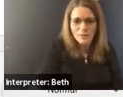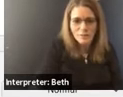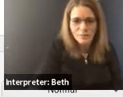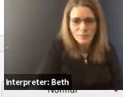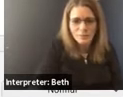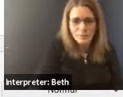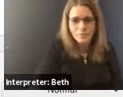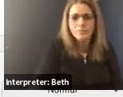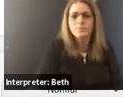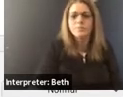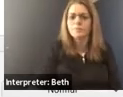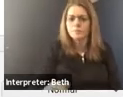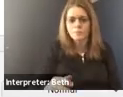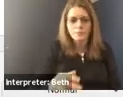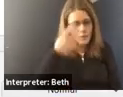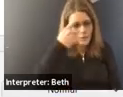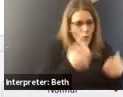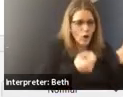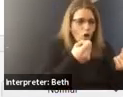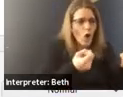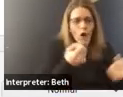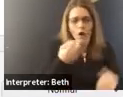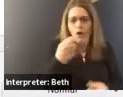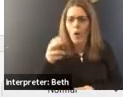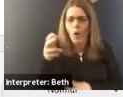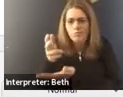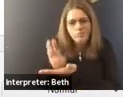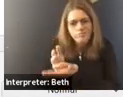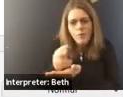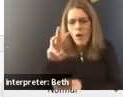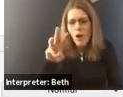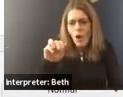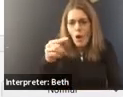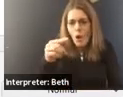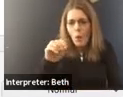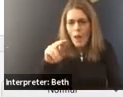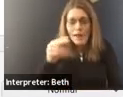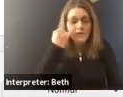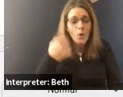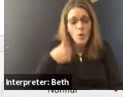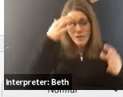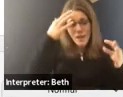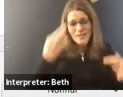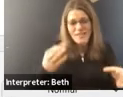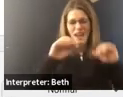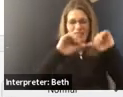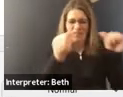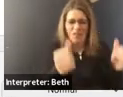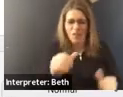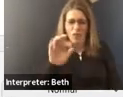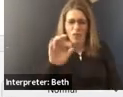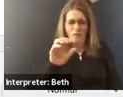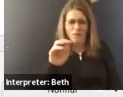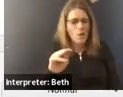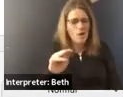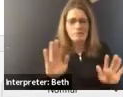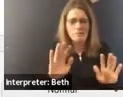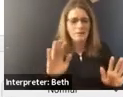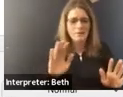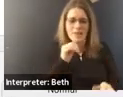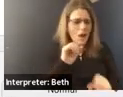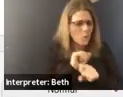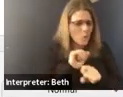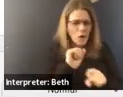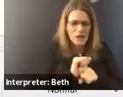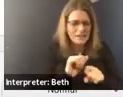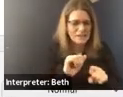And if I decide, okay, maybe this form doesn't work, maybe I should change it. Will I